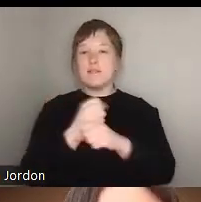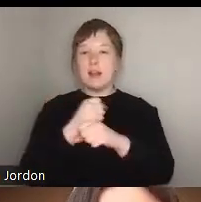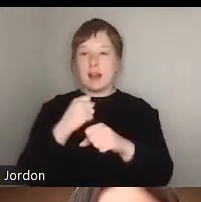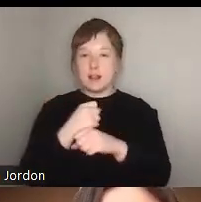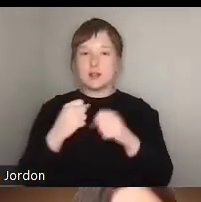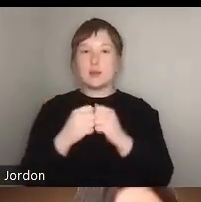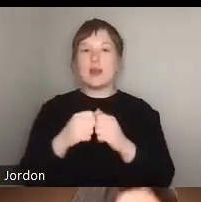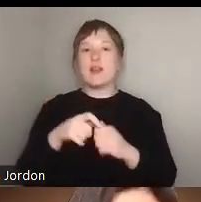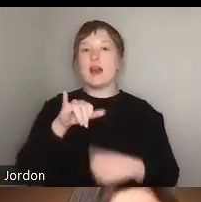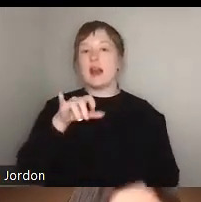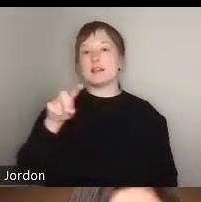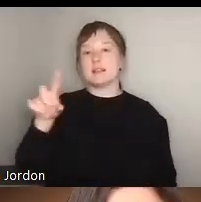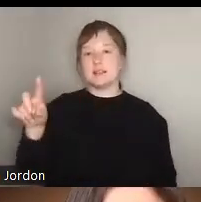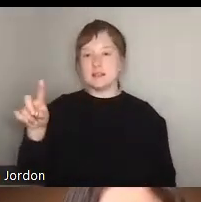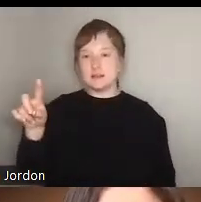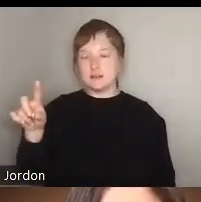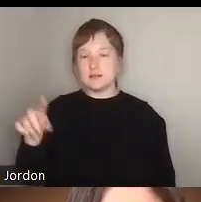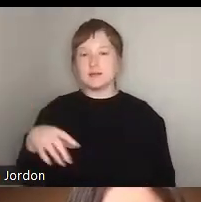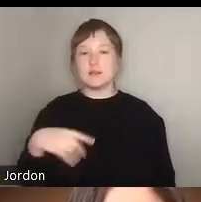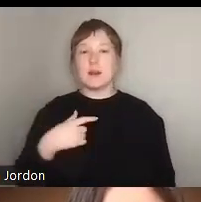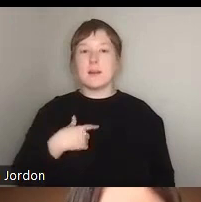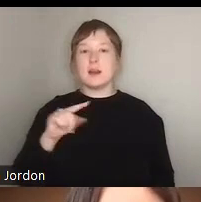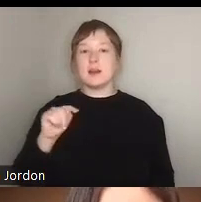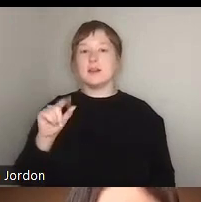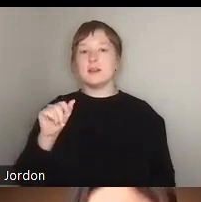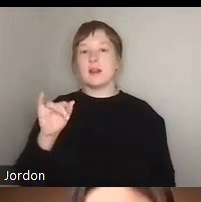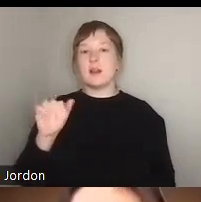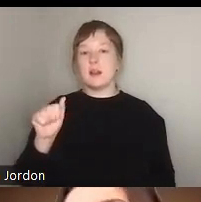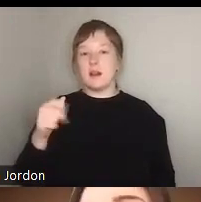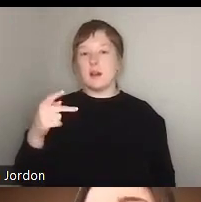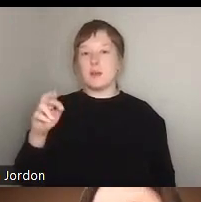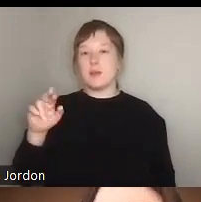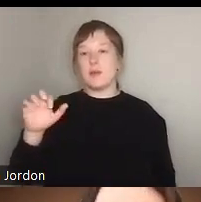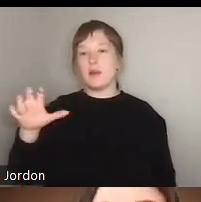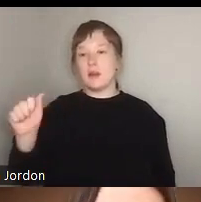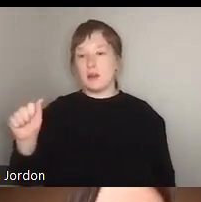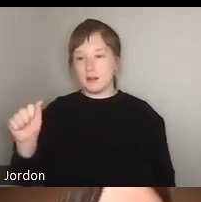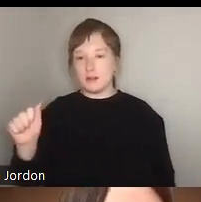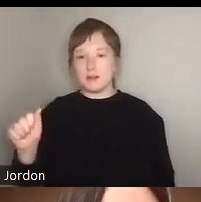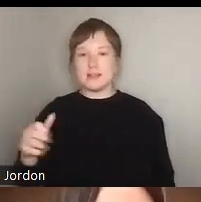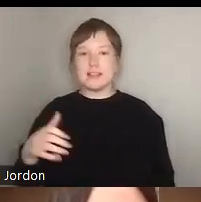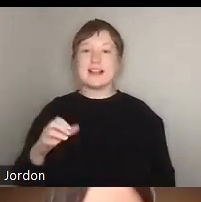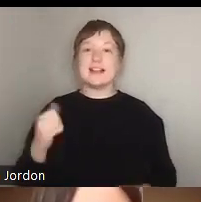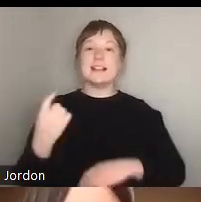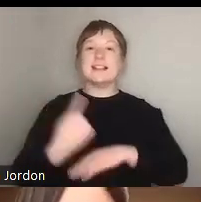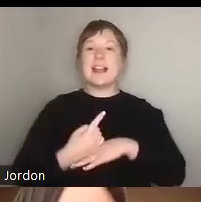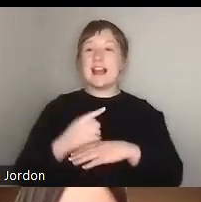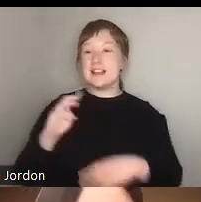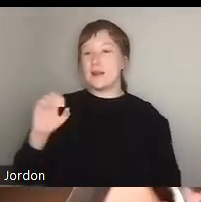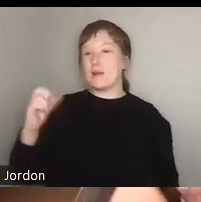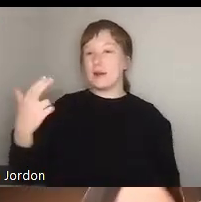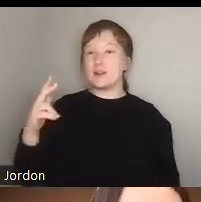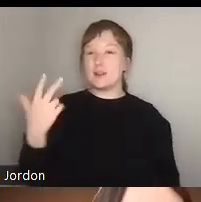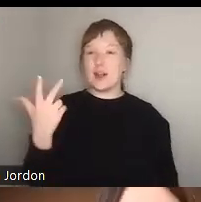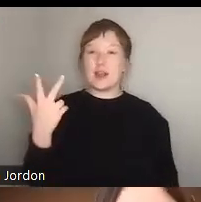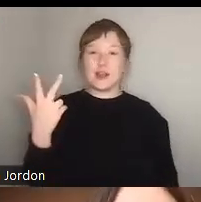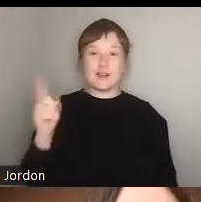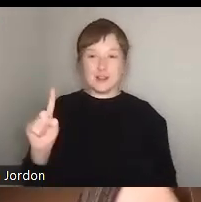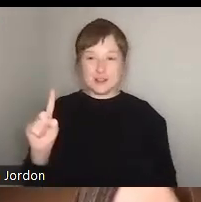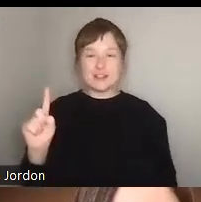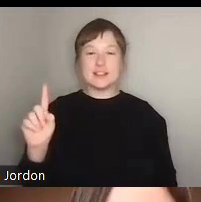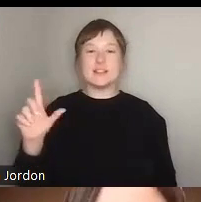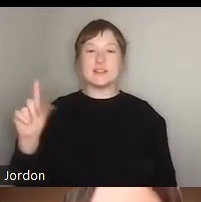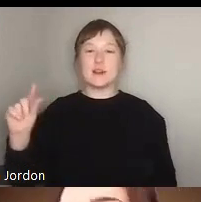disabilities. My name is Tatiana Parilla, also pronounced Tatiana Parilla. Today is March 31st, 2023. If